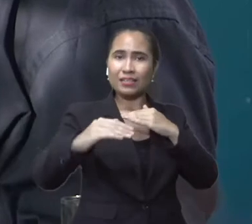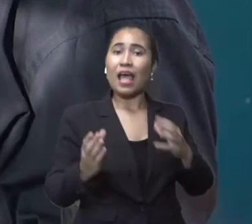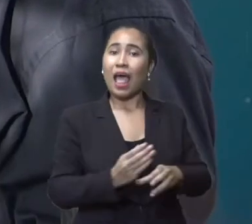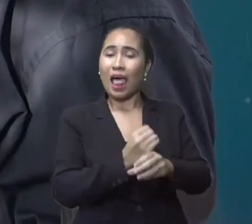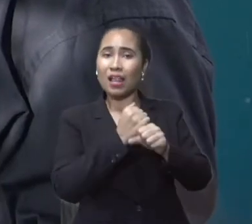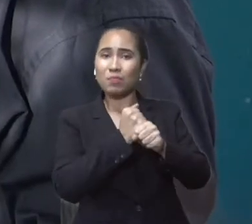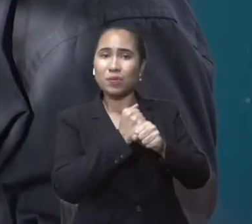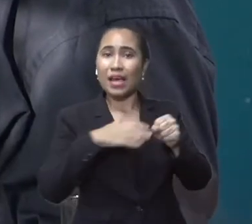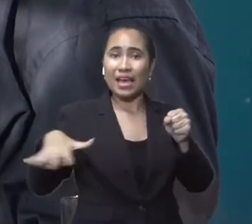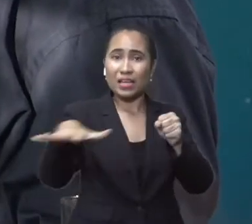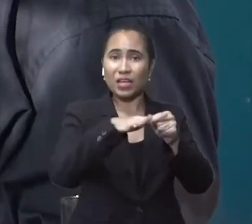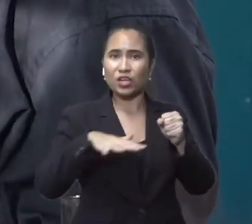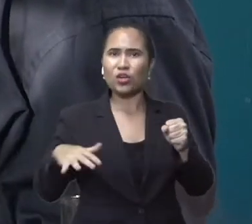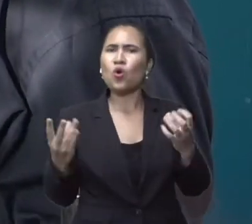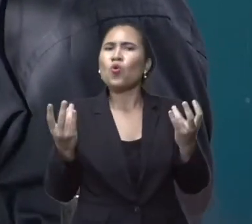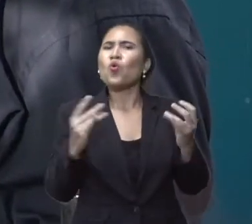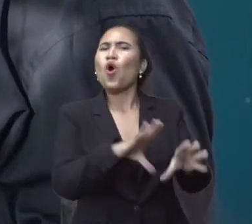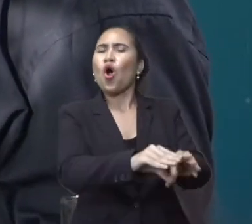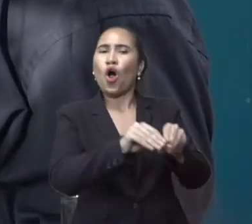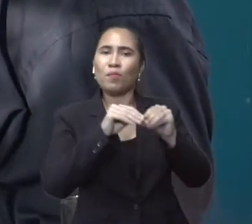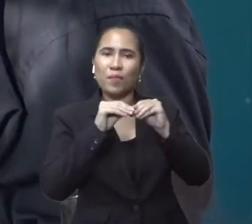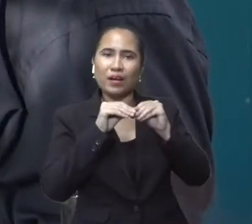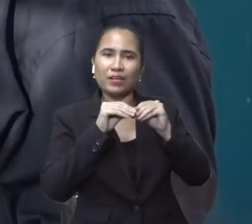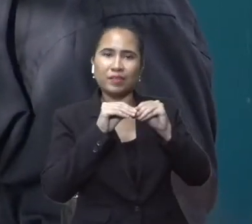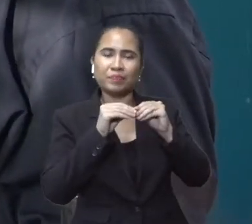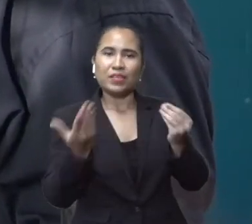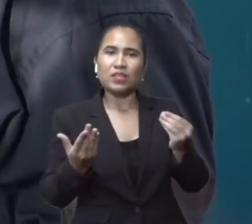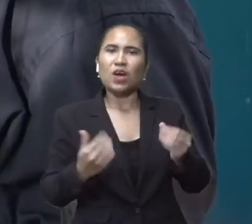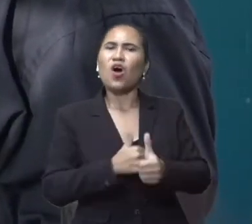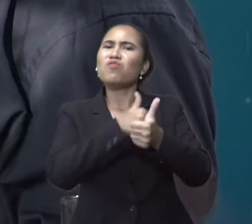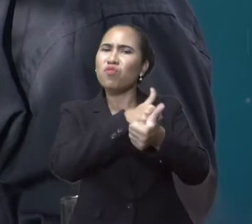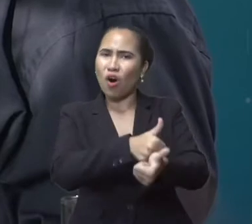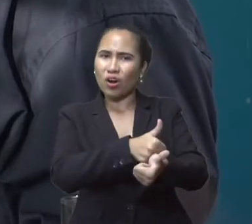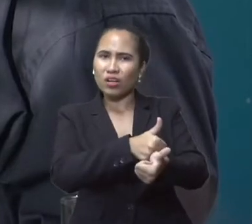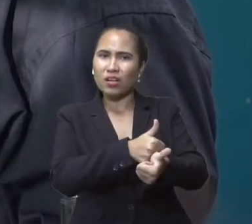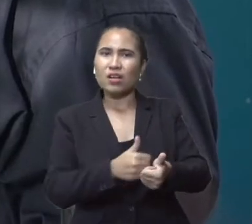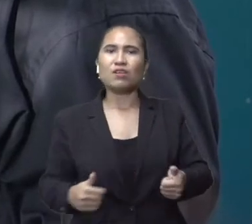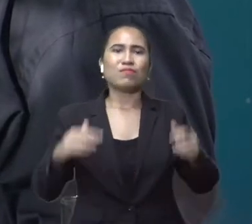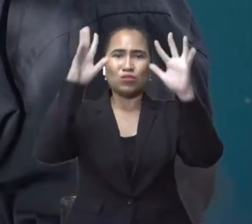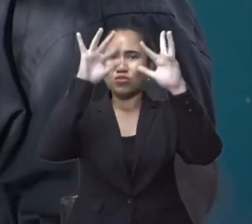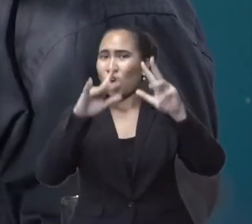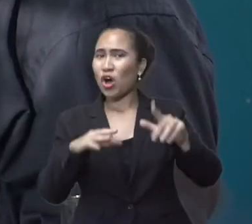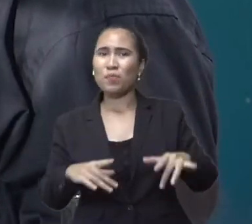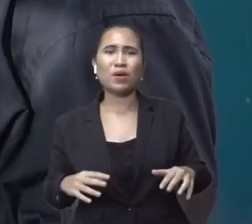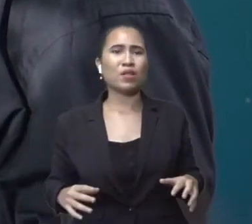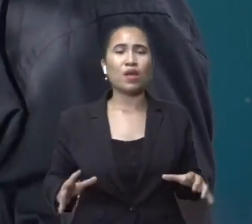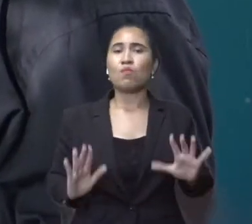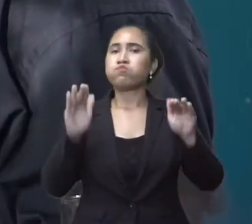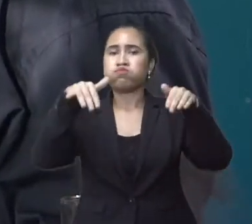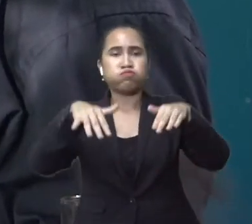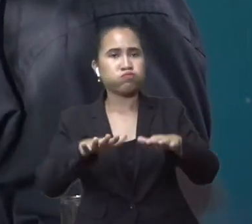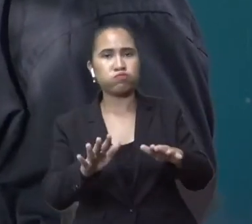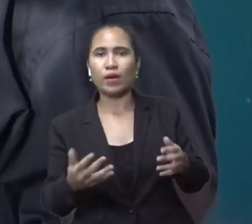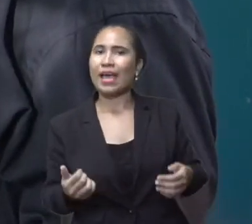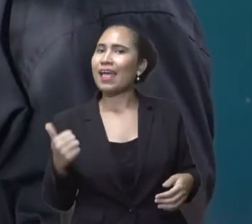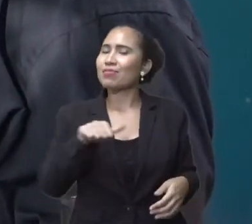and how the region can cope with usually the devastating effects of cyclones and hurricanes, but also other